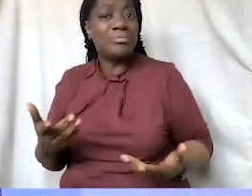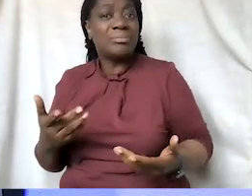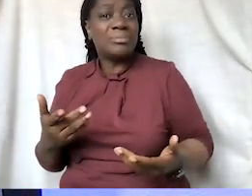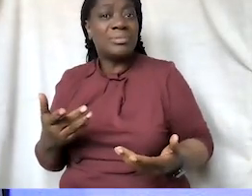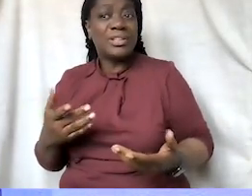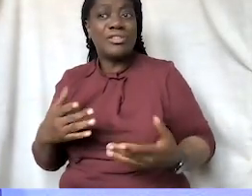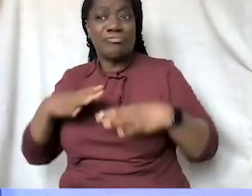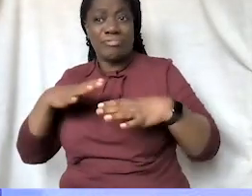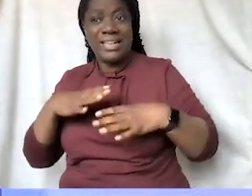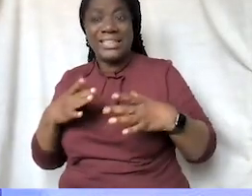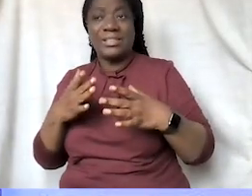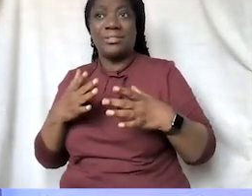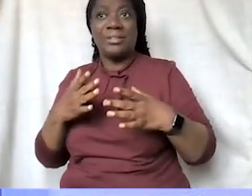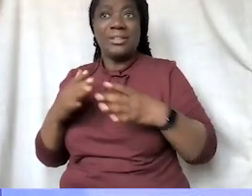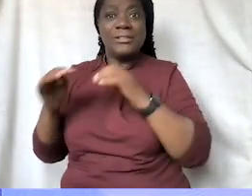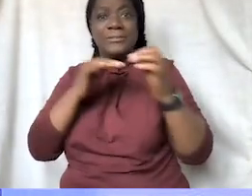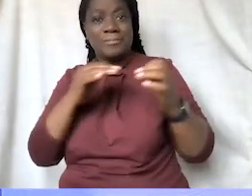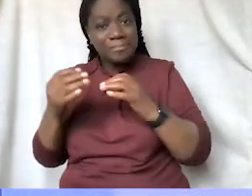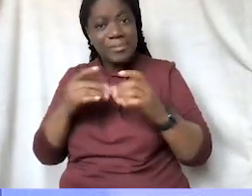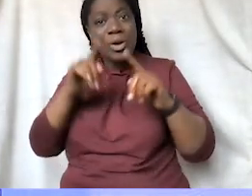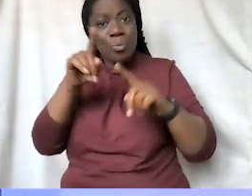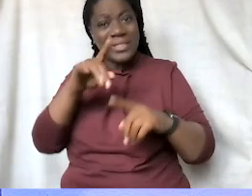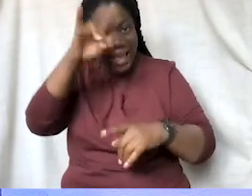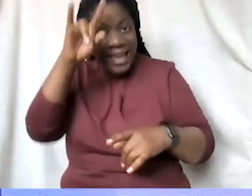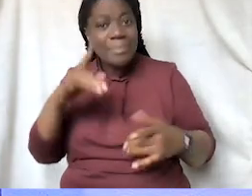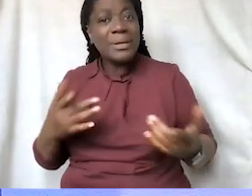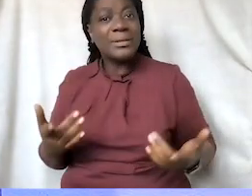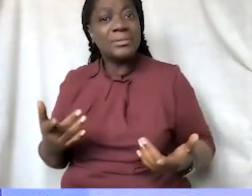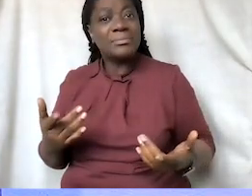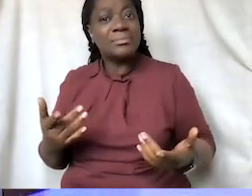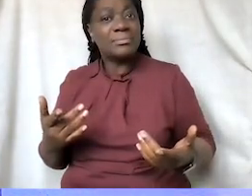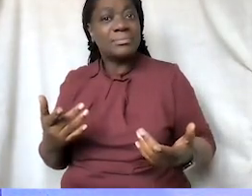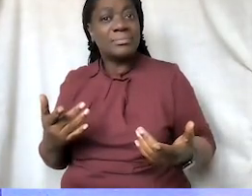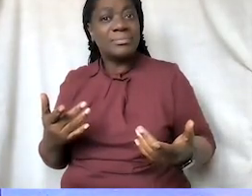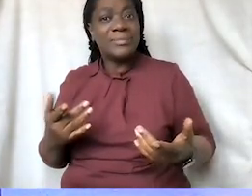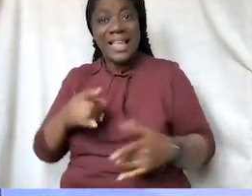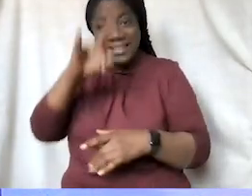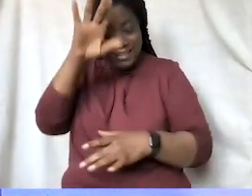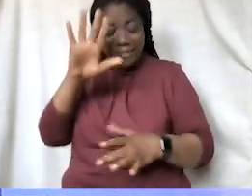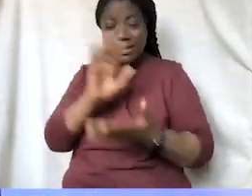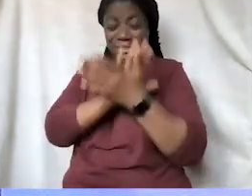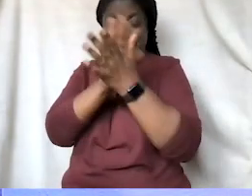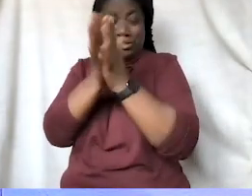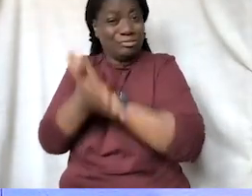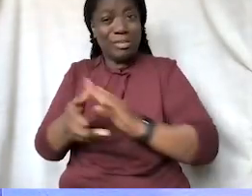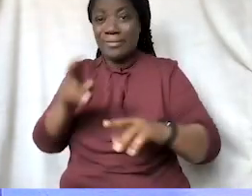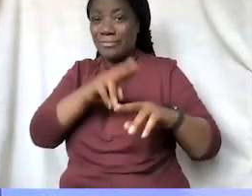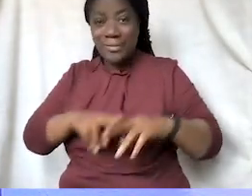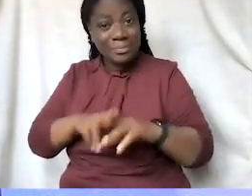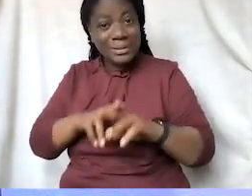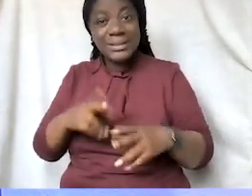enemy. I know that the devil is wrecking havoc in this world. He is destroying